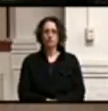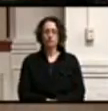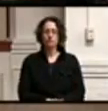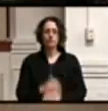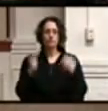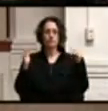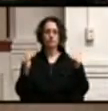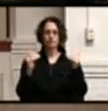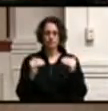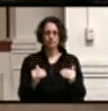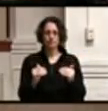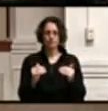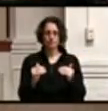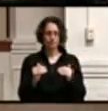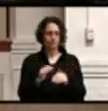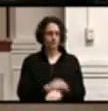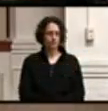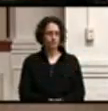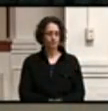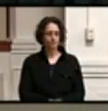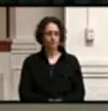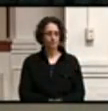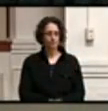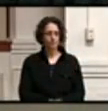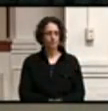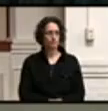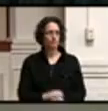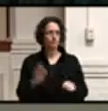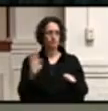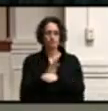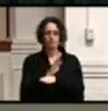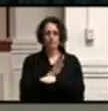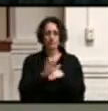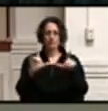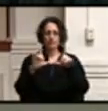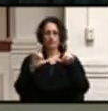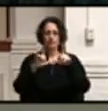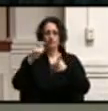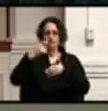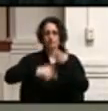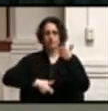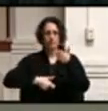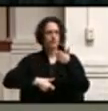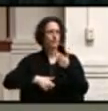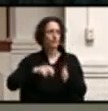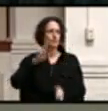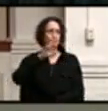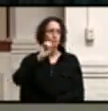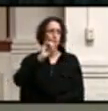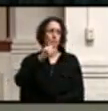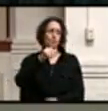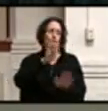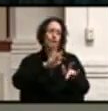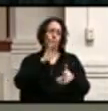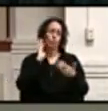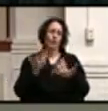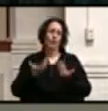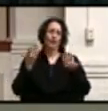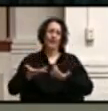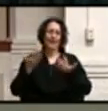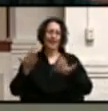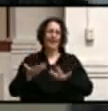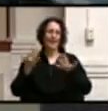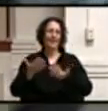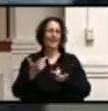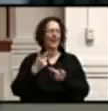Next matter on the agenda is business license fines. Russell, you've been here for a while. I wondered why. I'll pop it. I'm going to go,